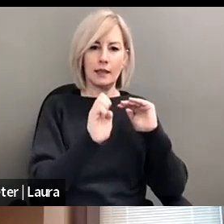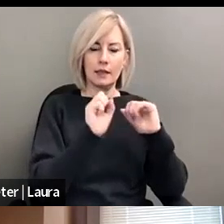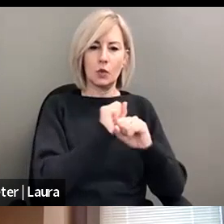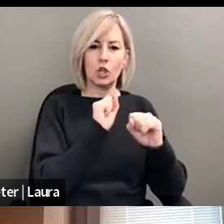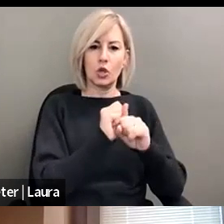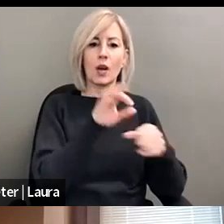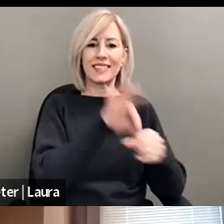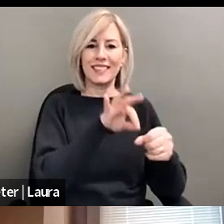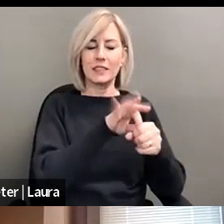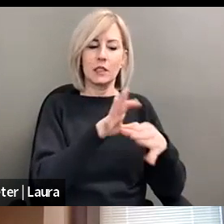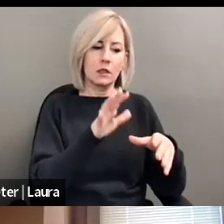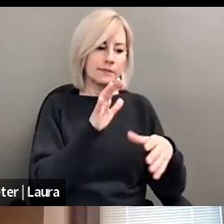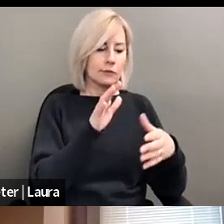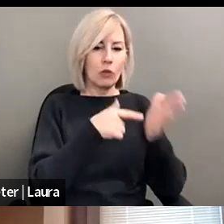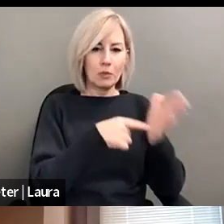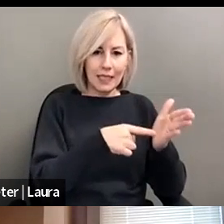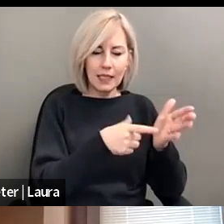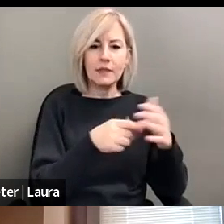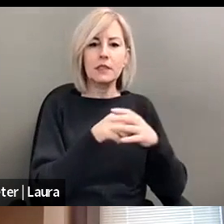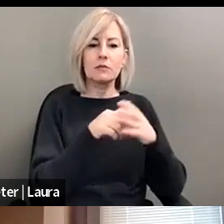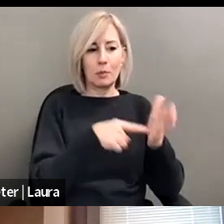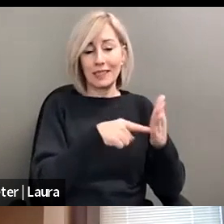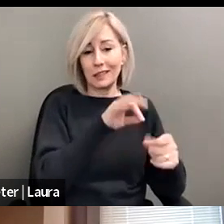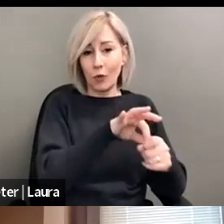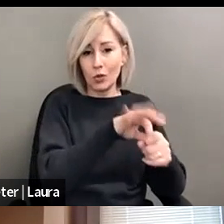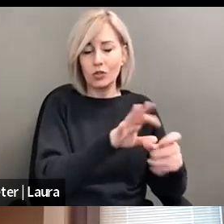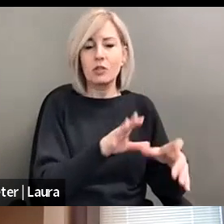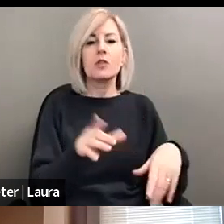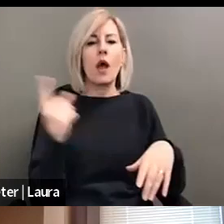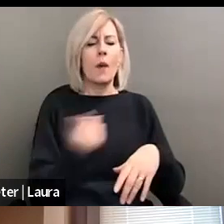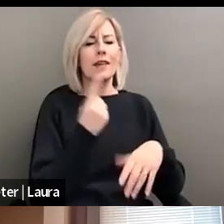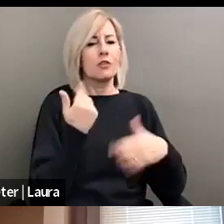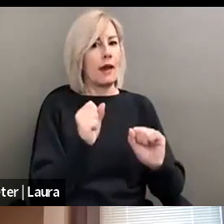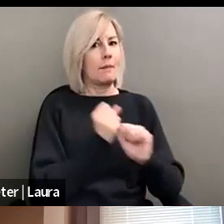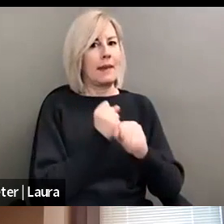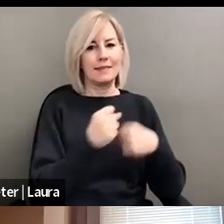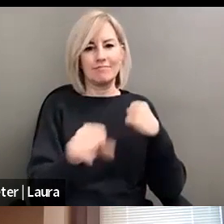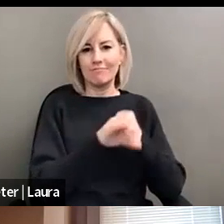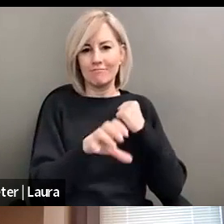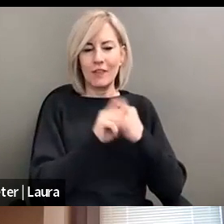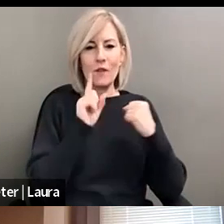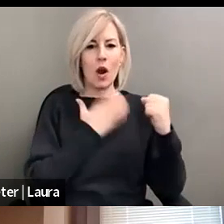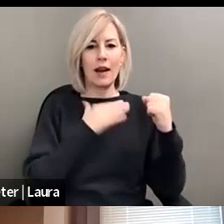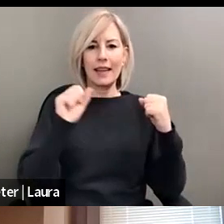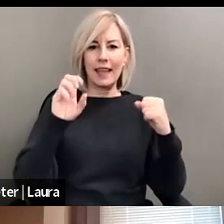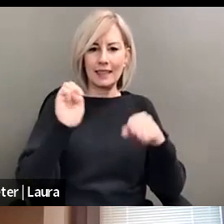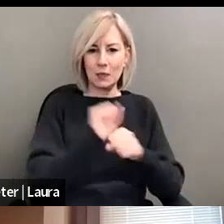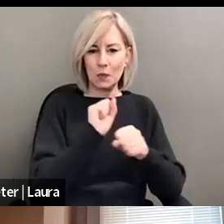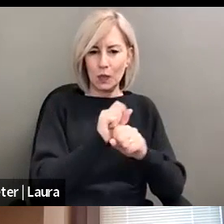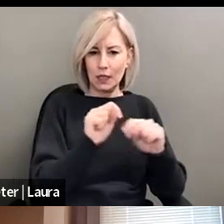services representatives. So I always try to make a plug in any public forum for our casework teams,